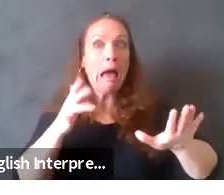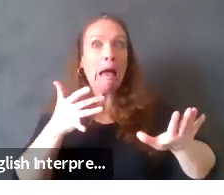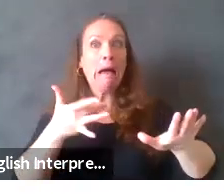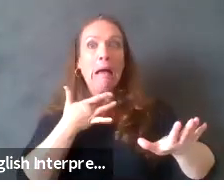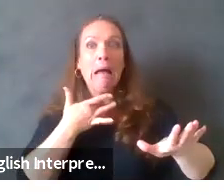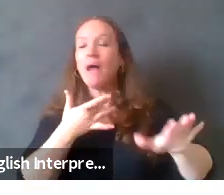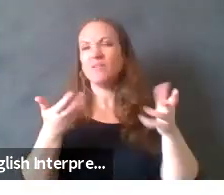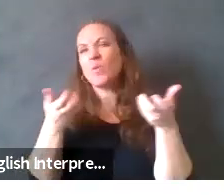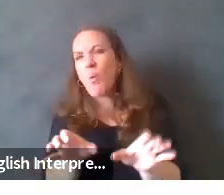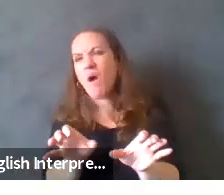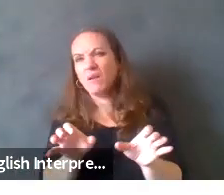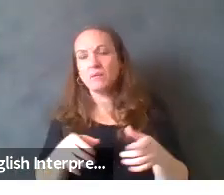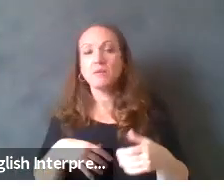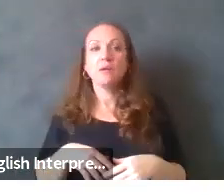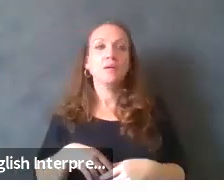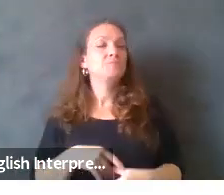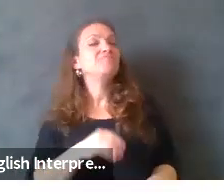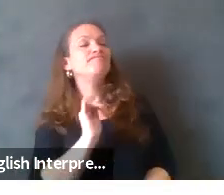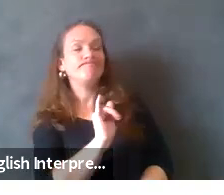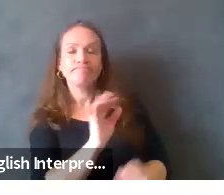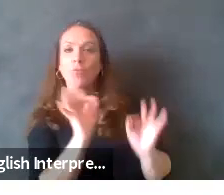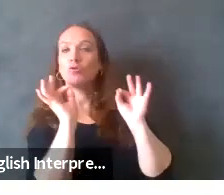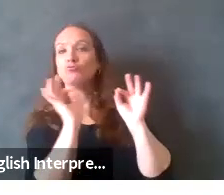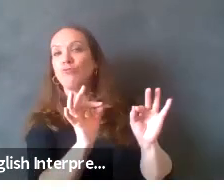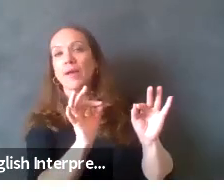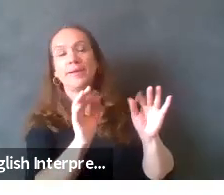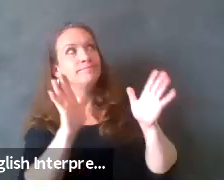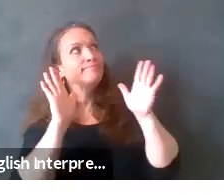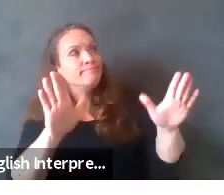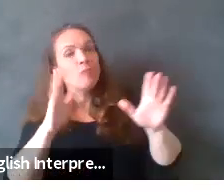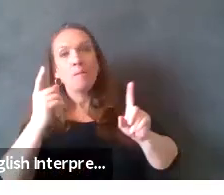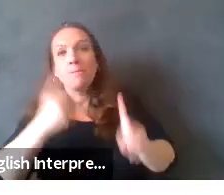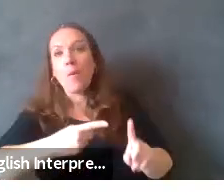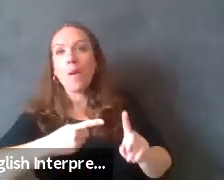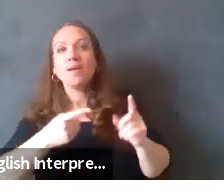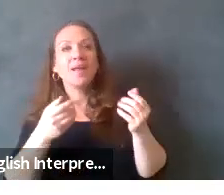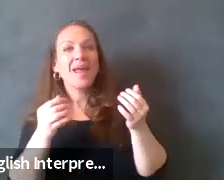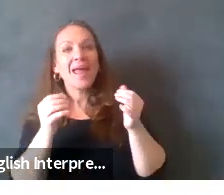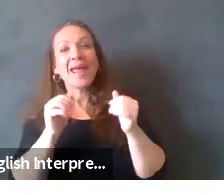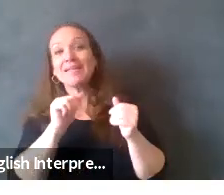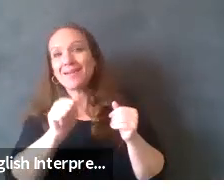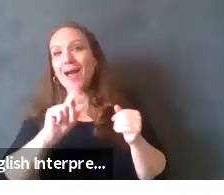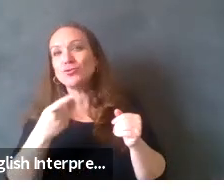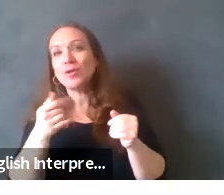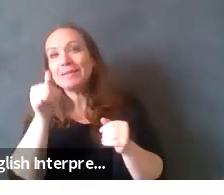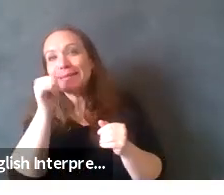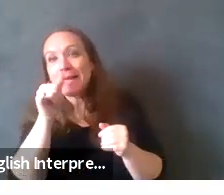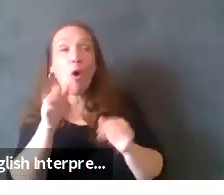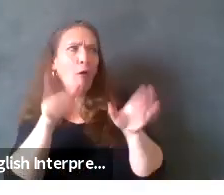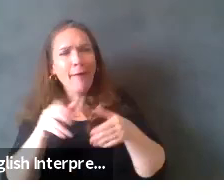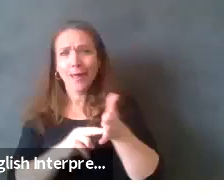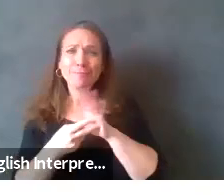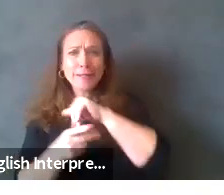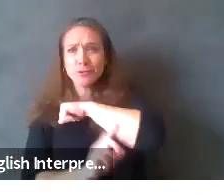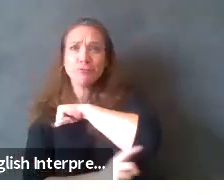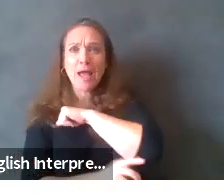Yeah, I think that is actually a great point. It's more than just the silliness of that's the trash can, but that's actually a way to keep down